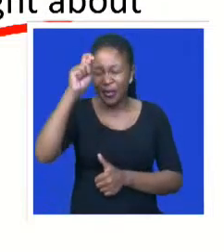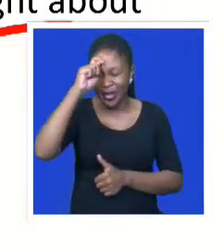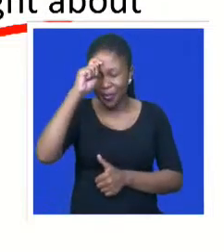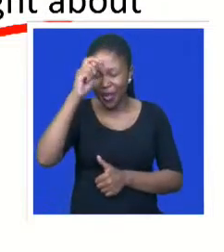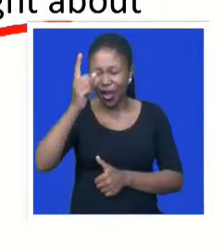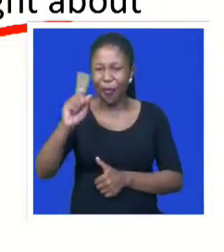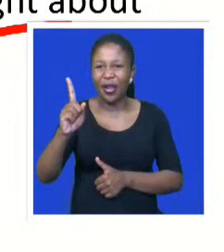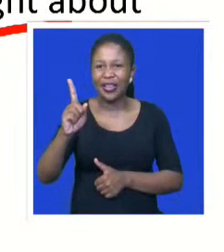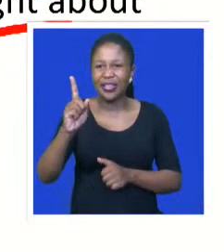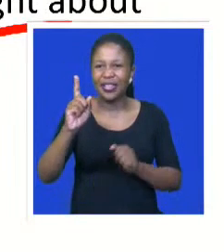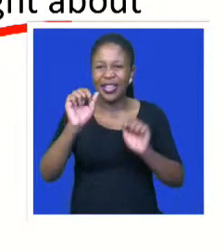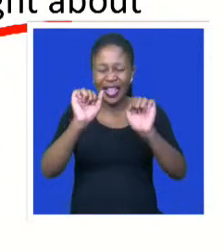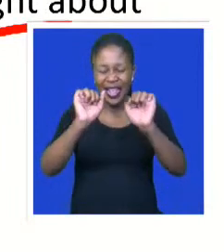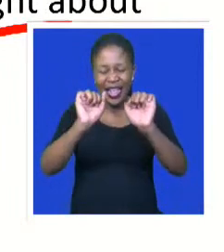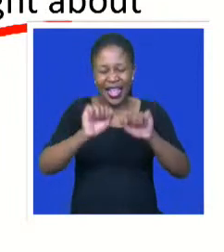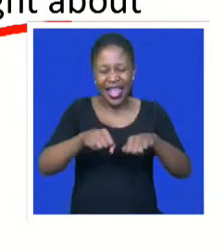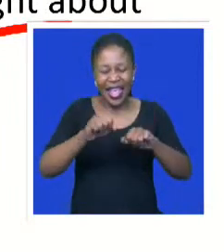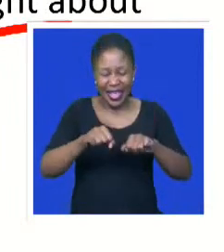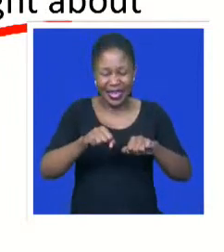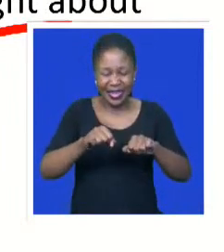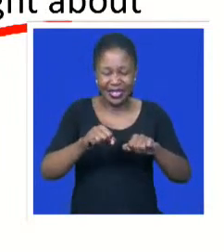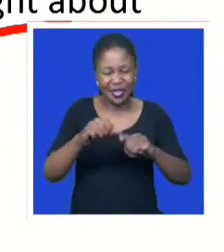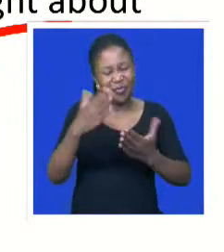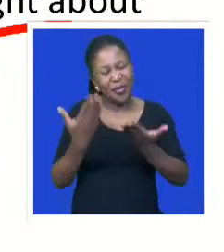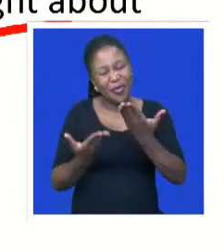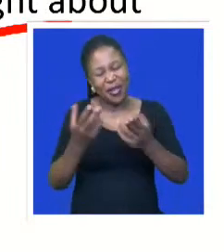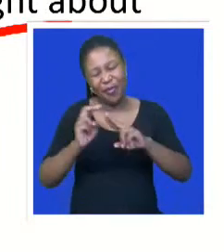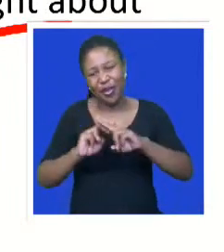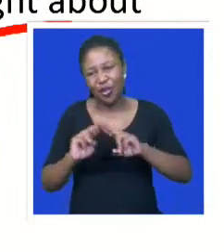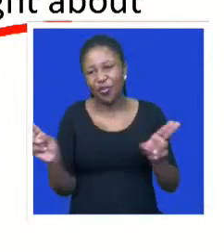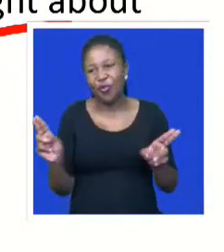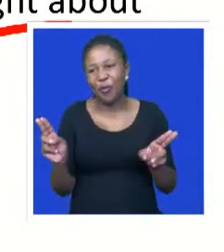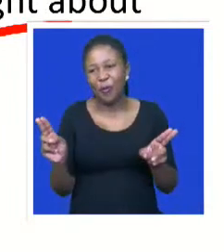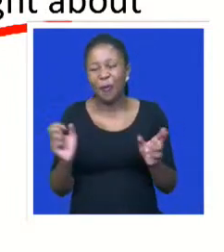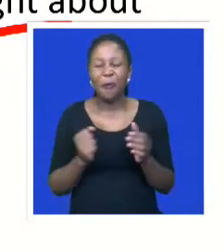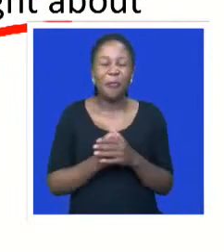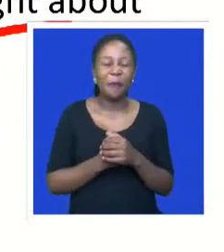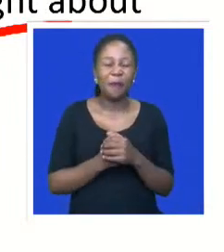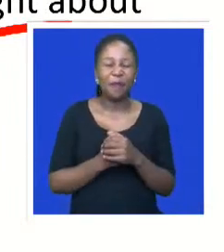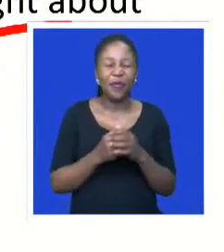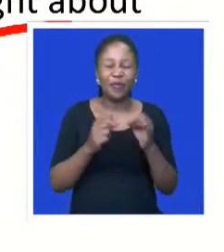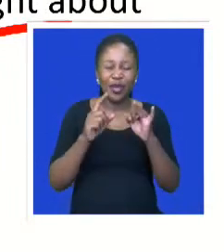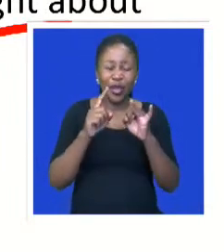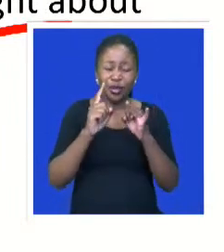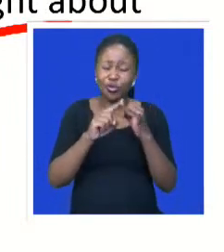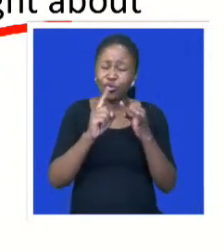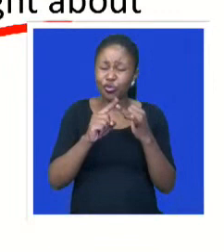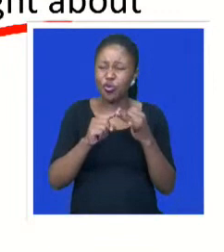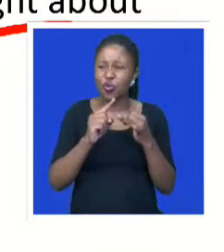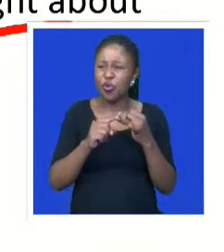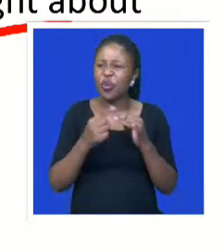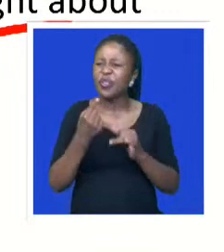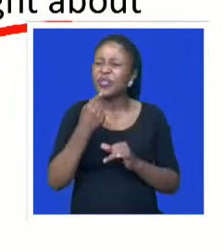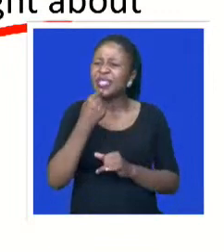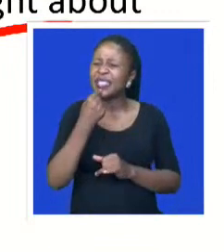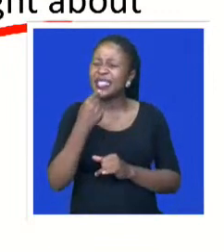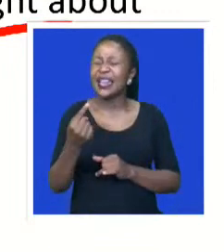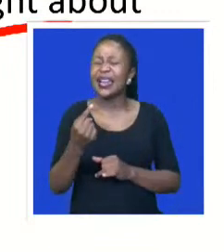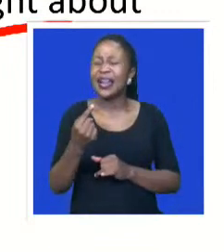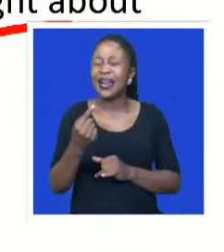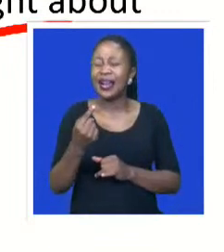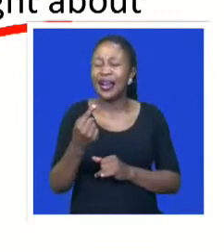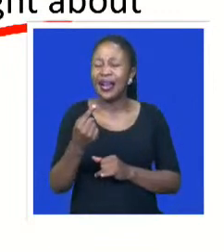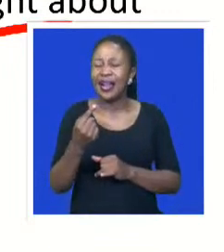you must make sure that you put the statement of the obvious. The statement of the obvious in